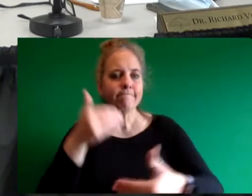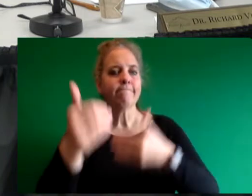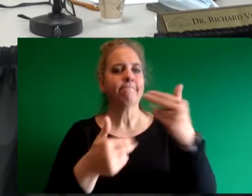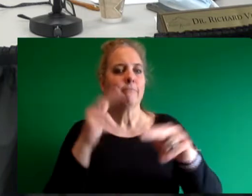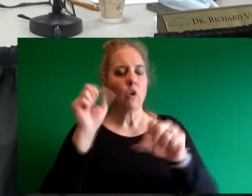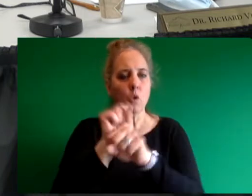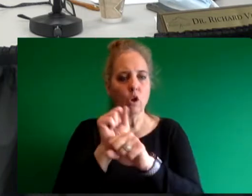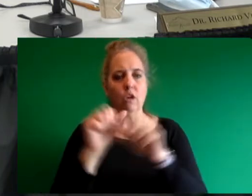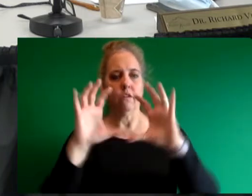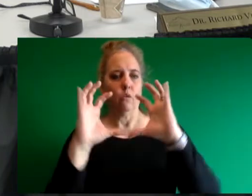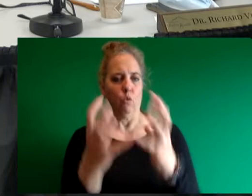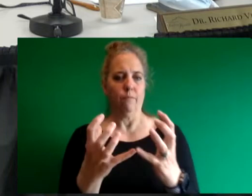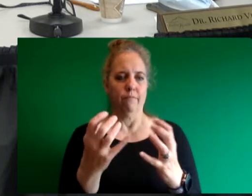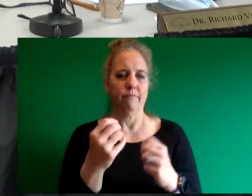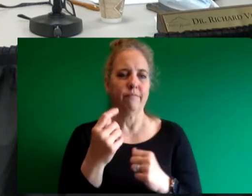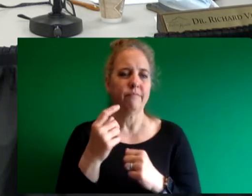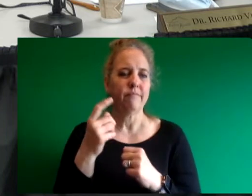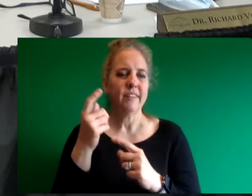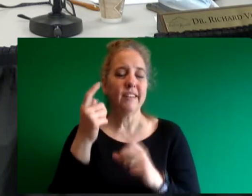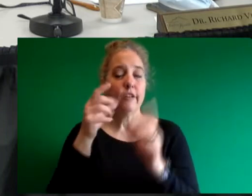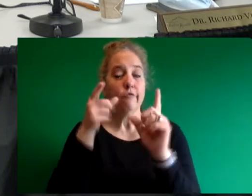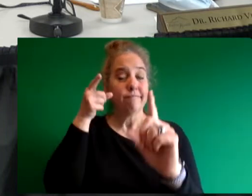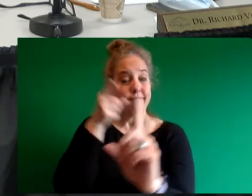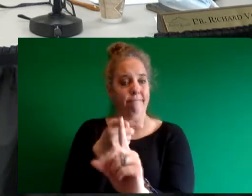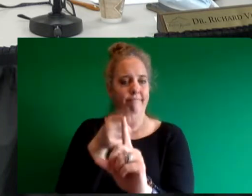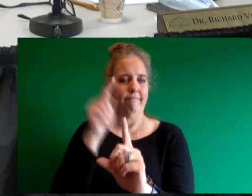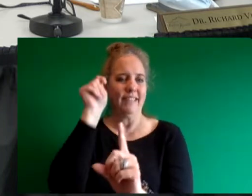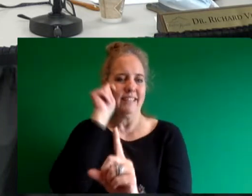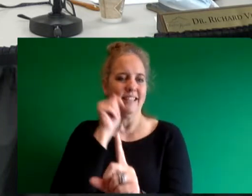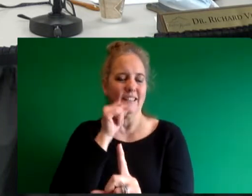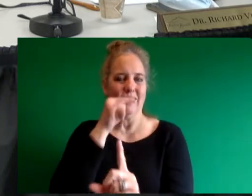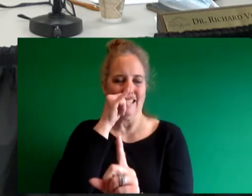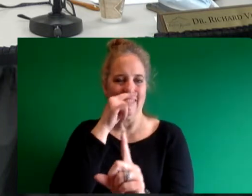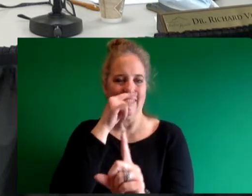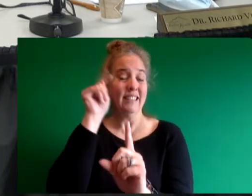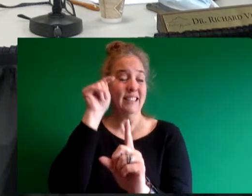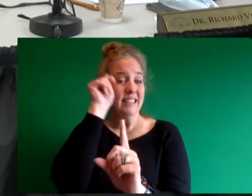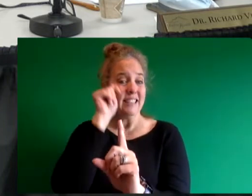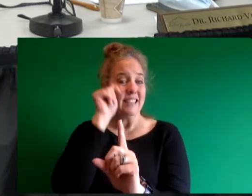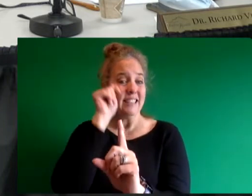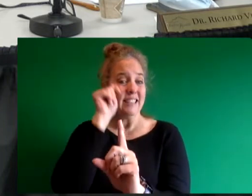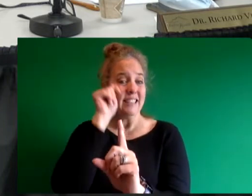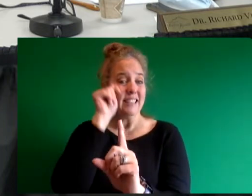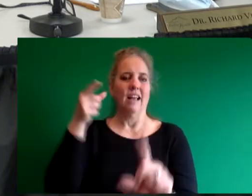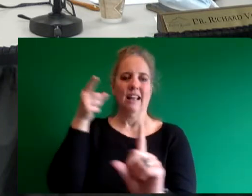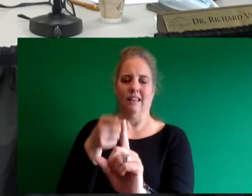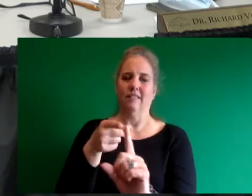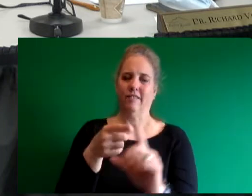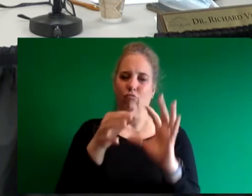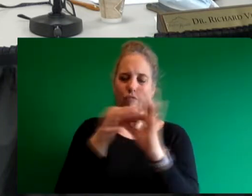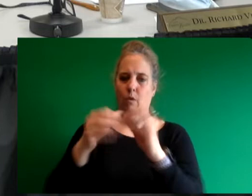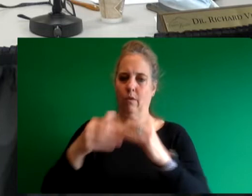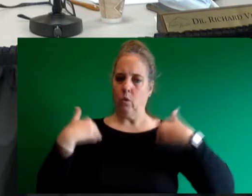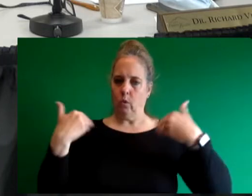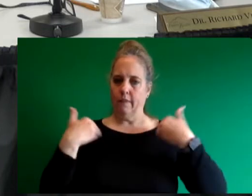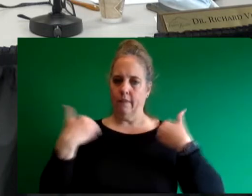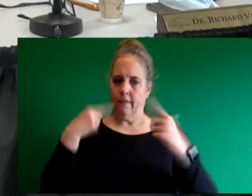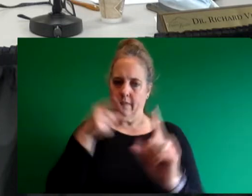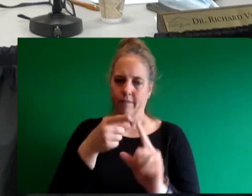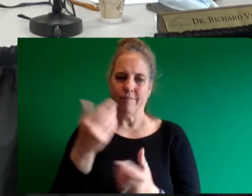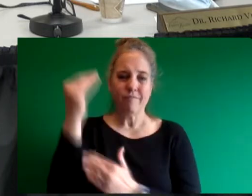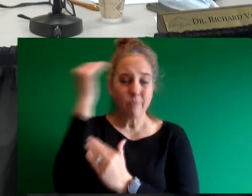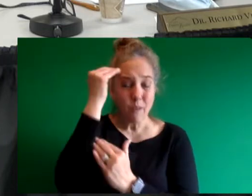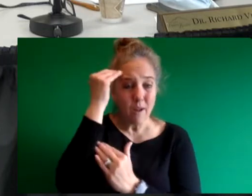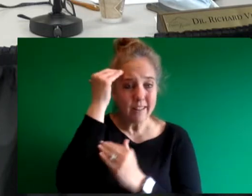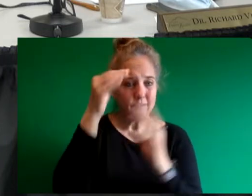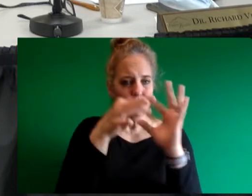is helping us specific to the youth population and awareness around fentanyl and opioids as